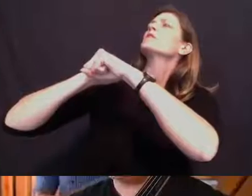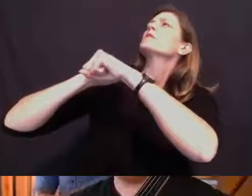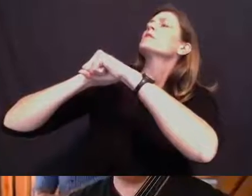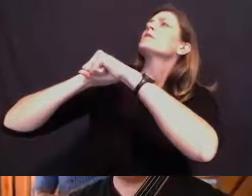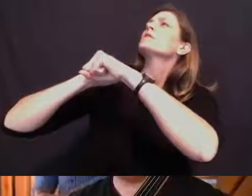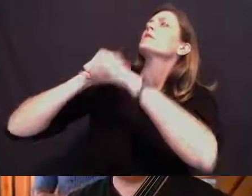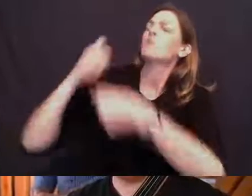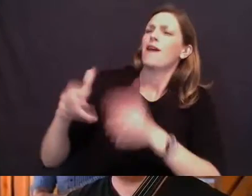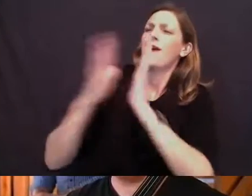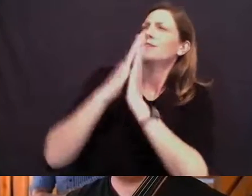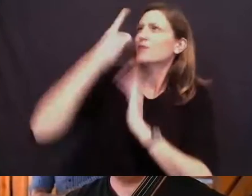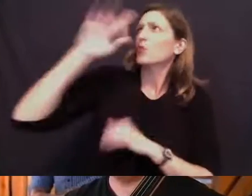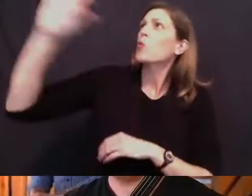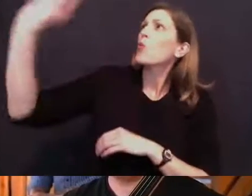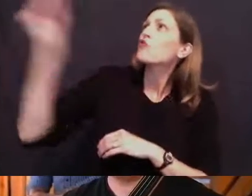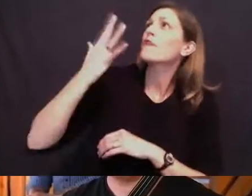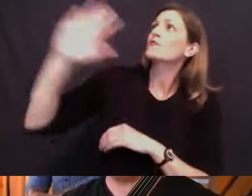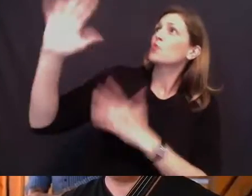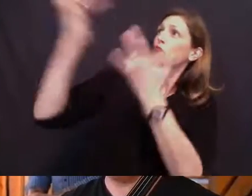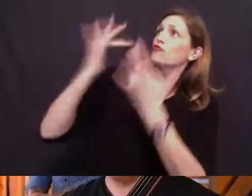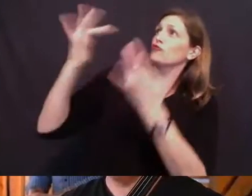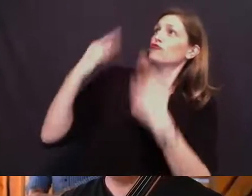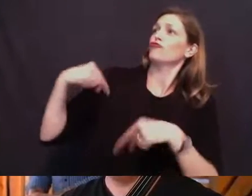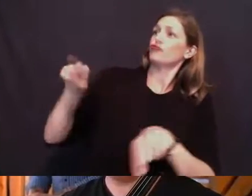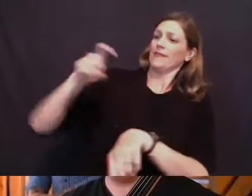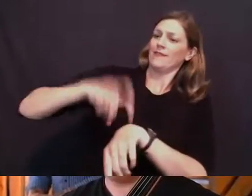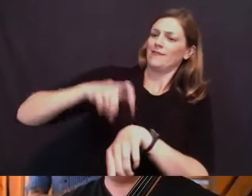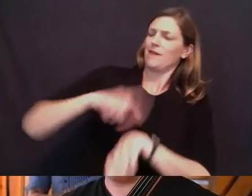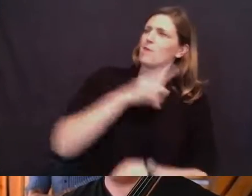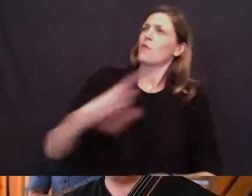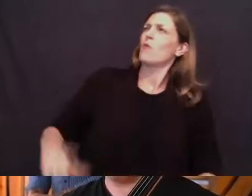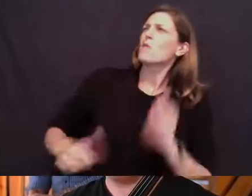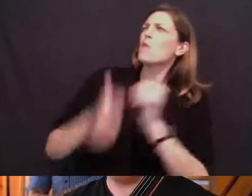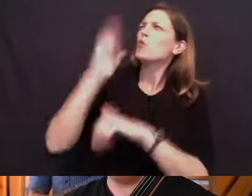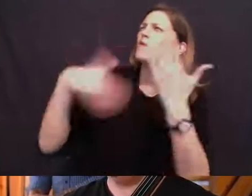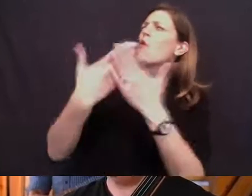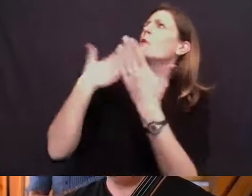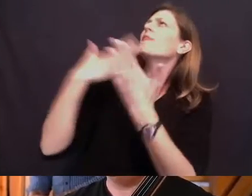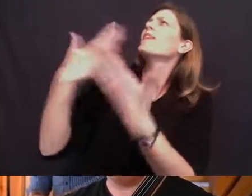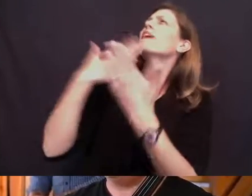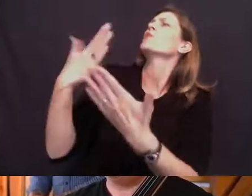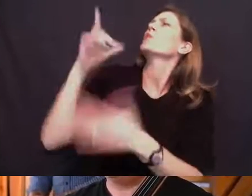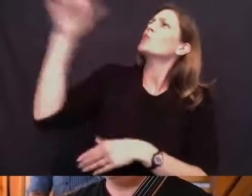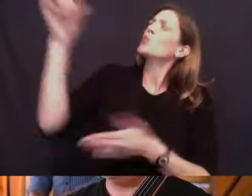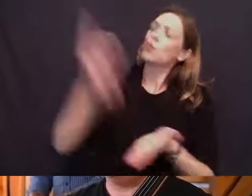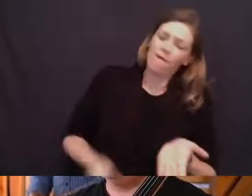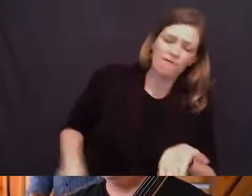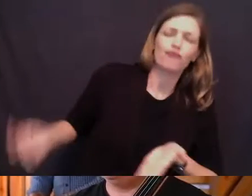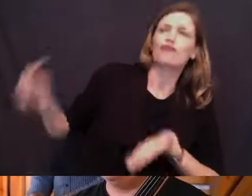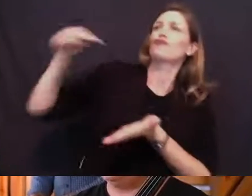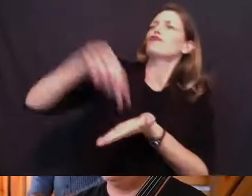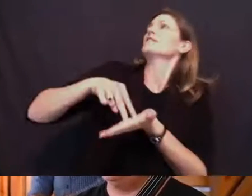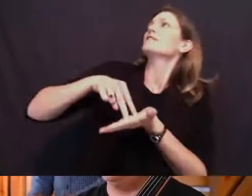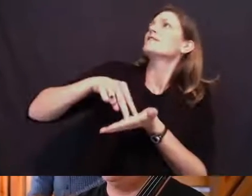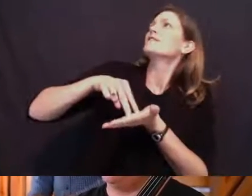We ask for your grace. We ask for your mercy during this time, Lord. But most of all, we thank you that you have risen from the grave, that